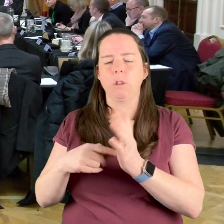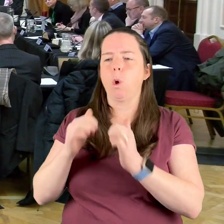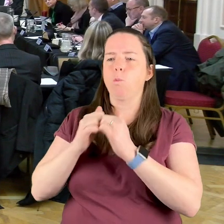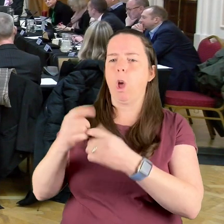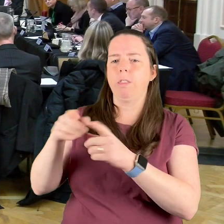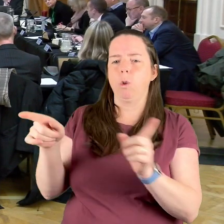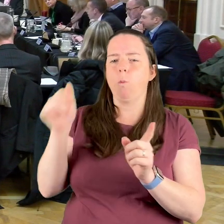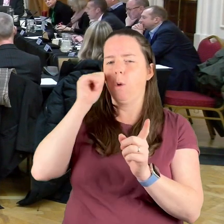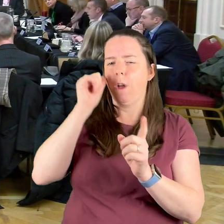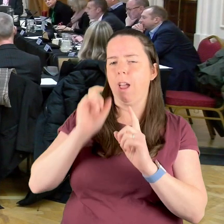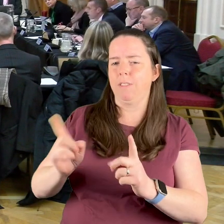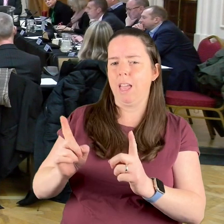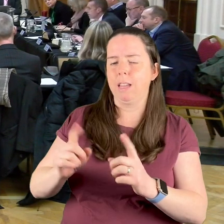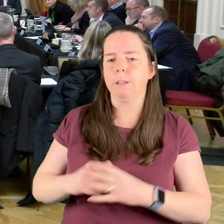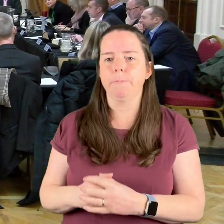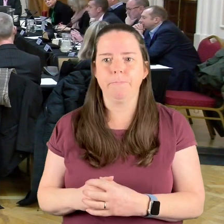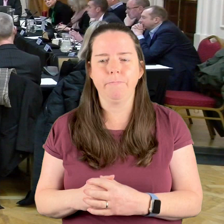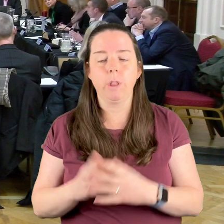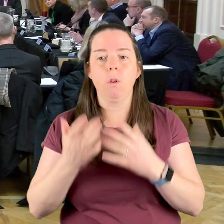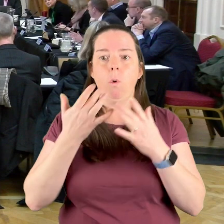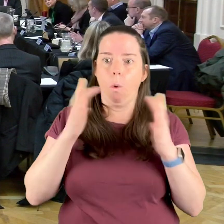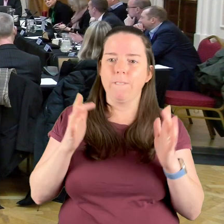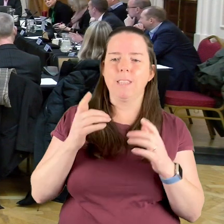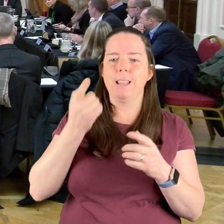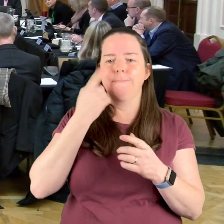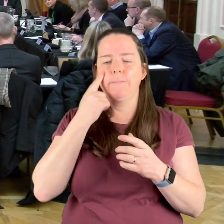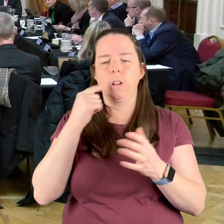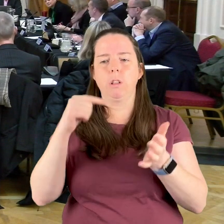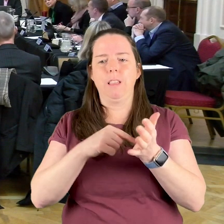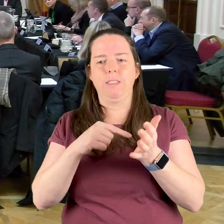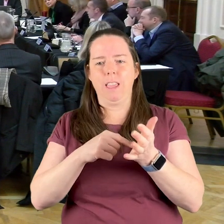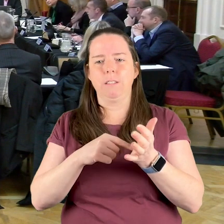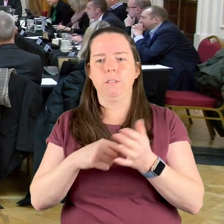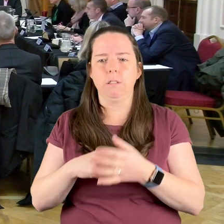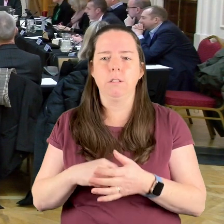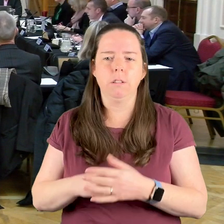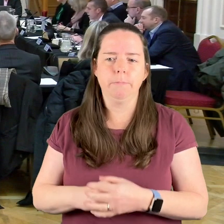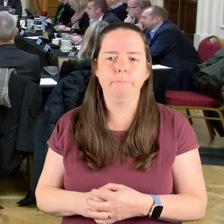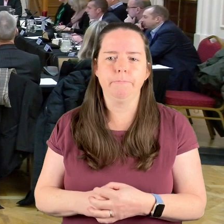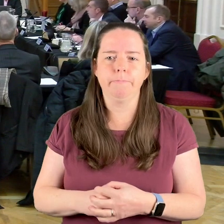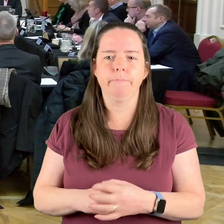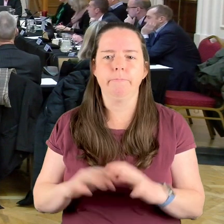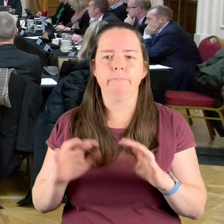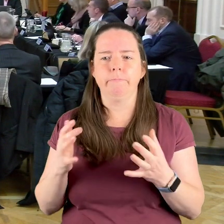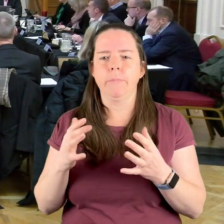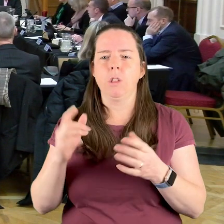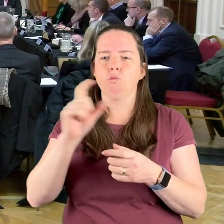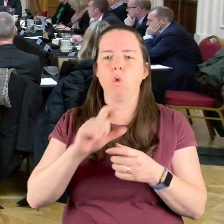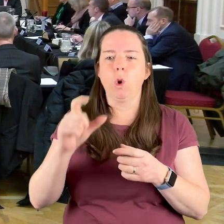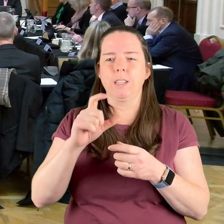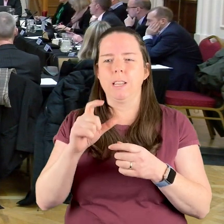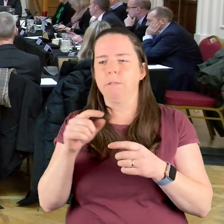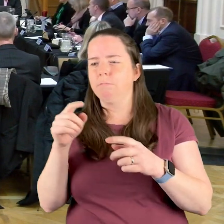worth board members being aware. So we've obviously looked at that closely in the Croydon